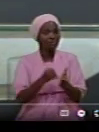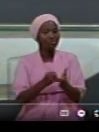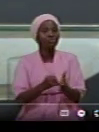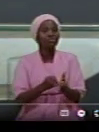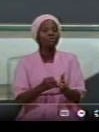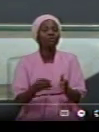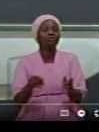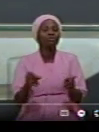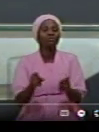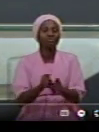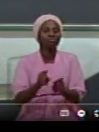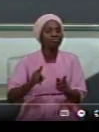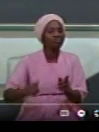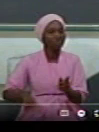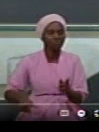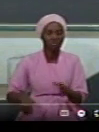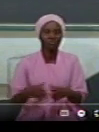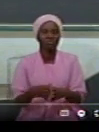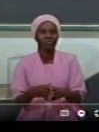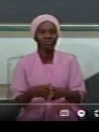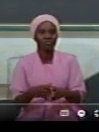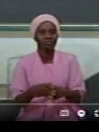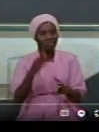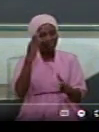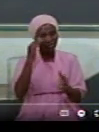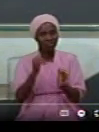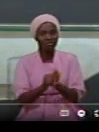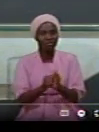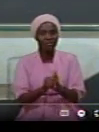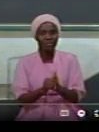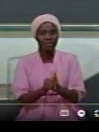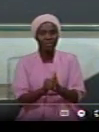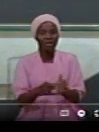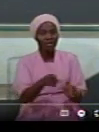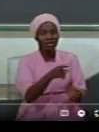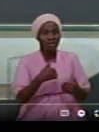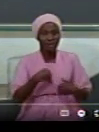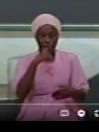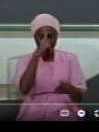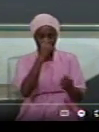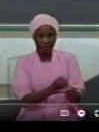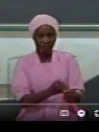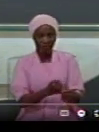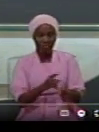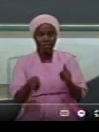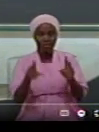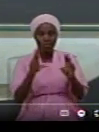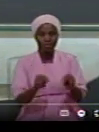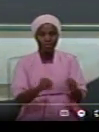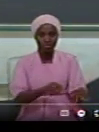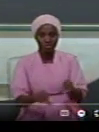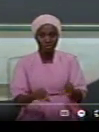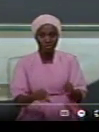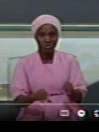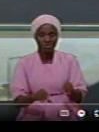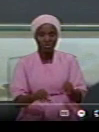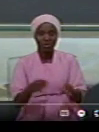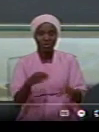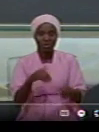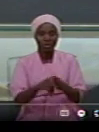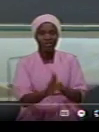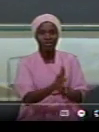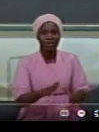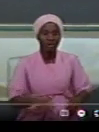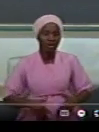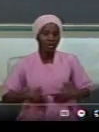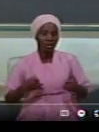no fruit, no deeds, no approval of their lives. The good they want